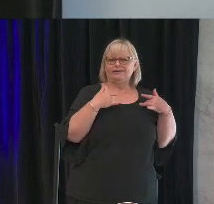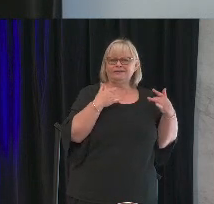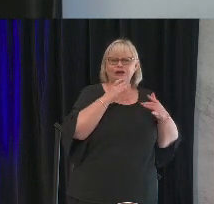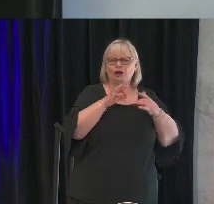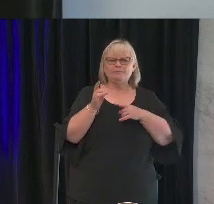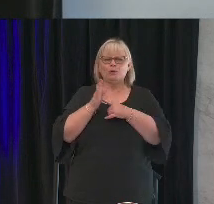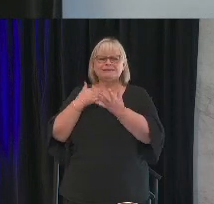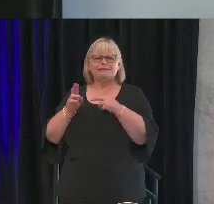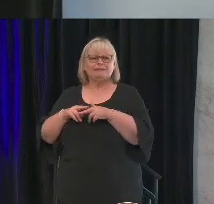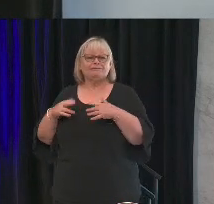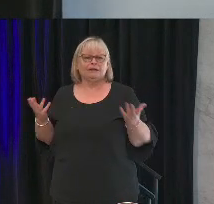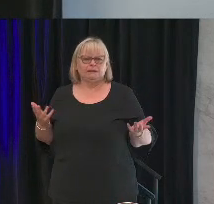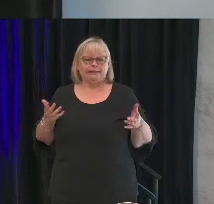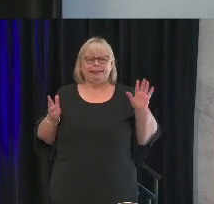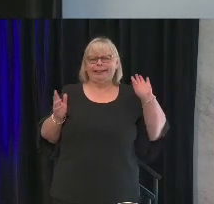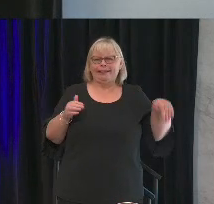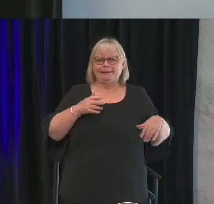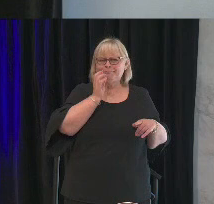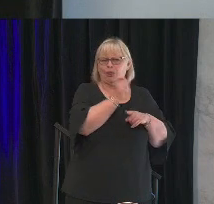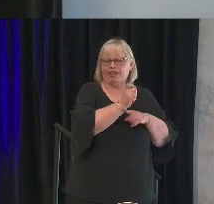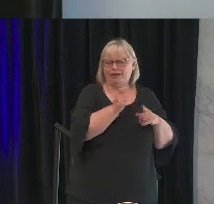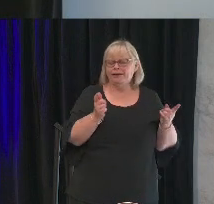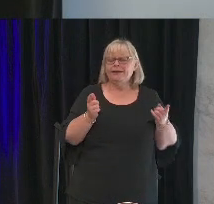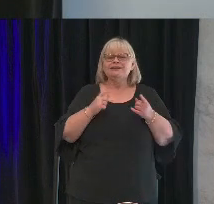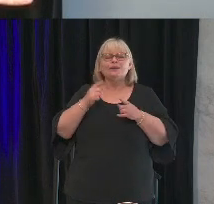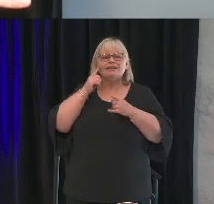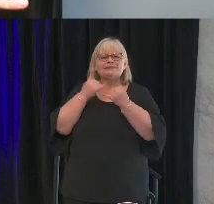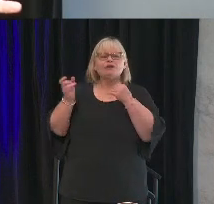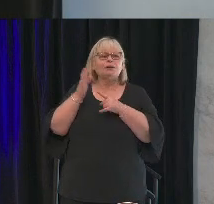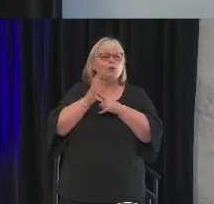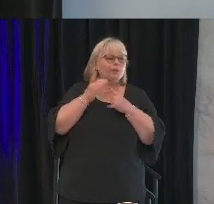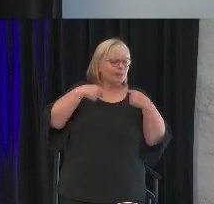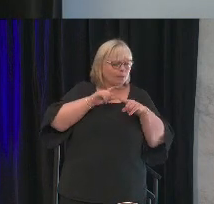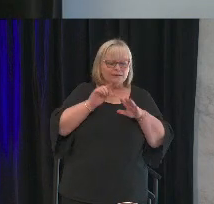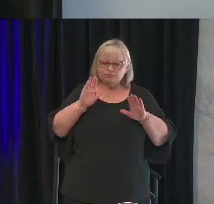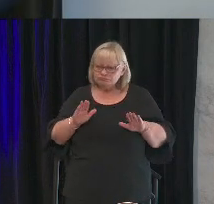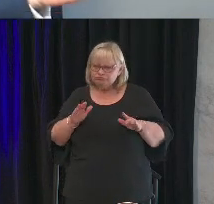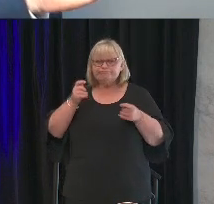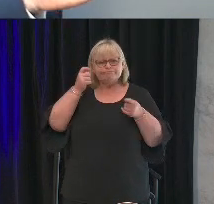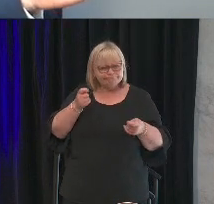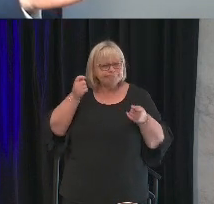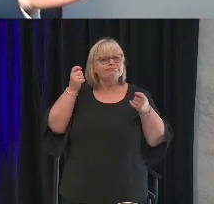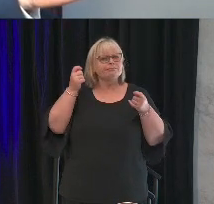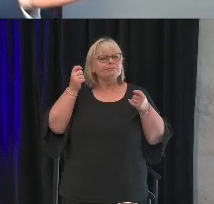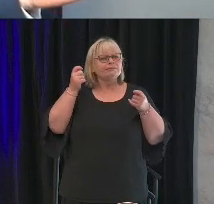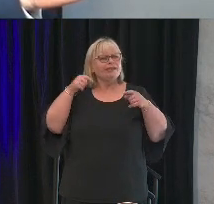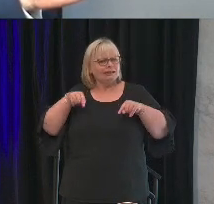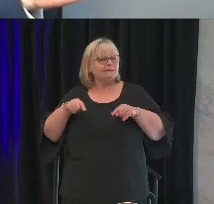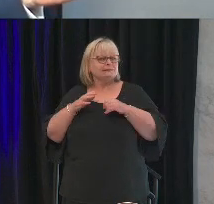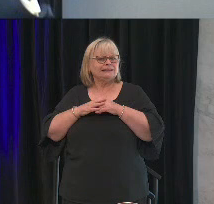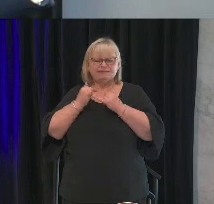And I think it's important that we stop and acknowledge something that's at the very opposite end of the spectrum from